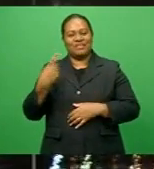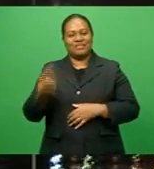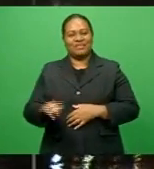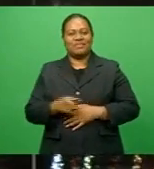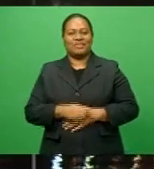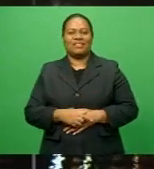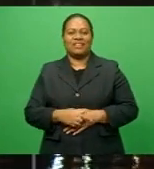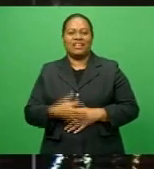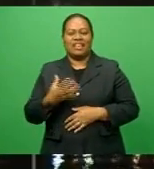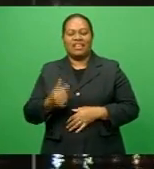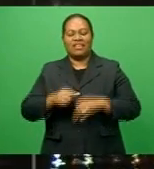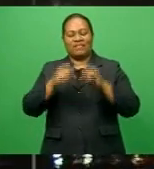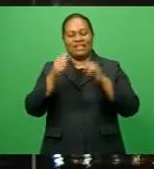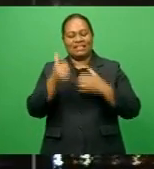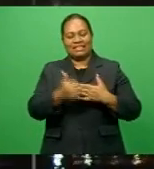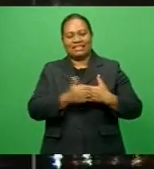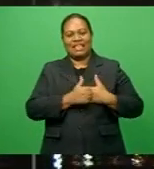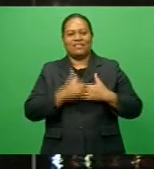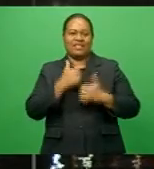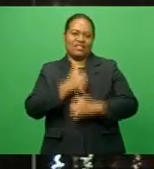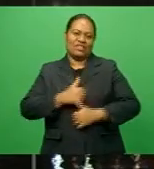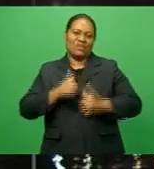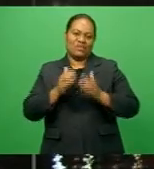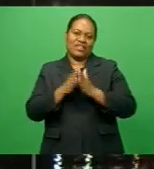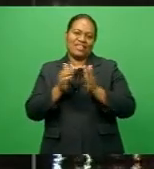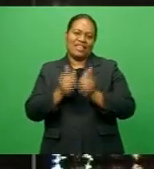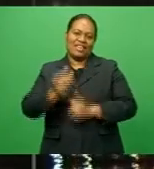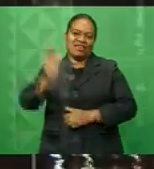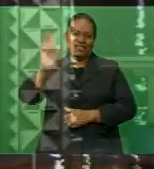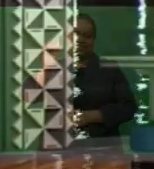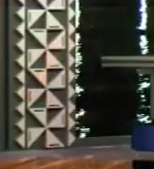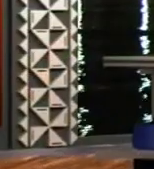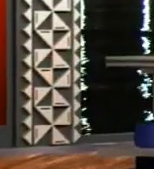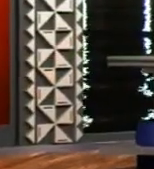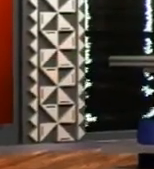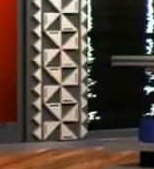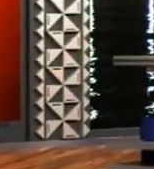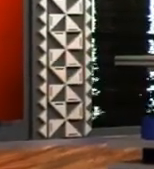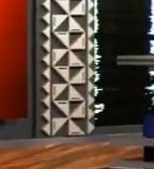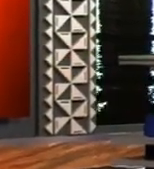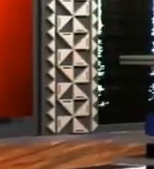team and I, have a safe and enjoyable weekend. Bye for now.